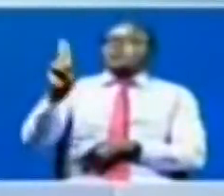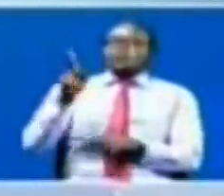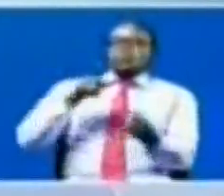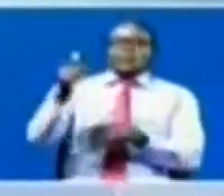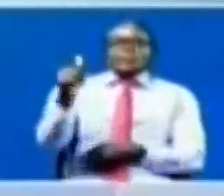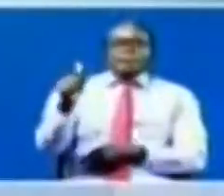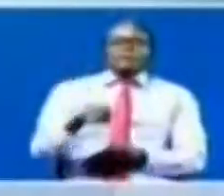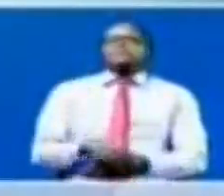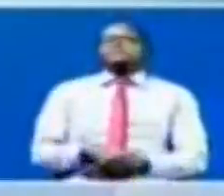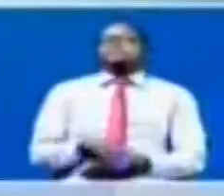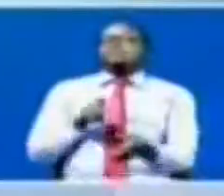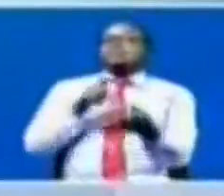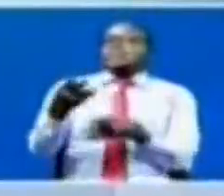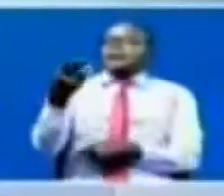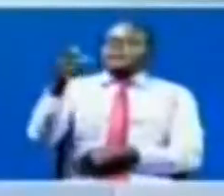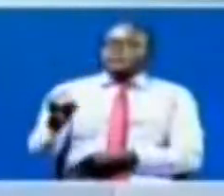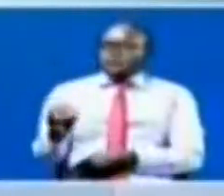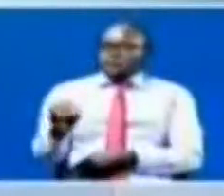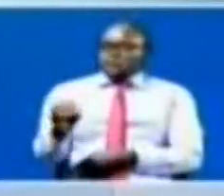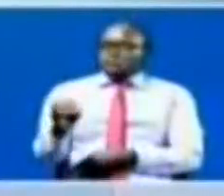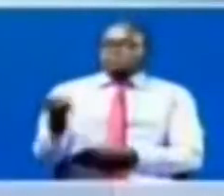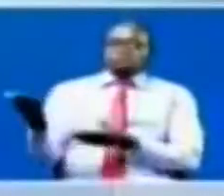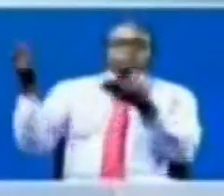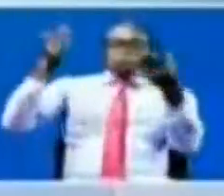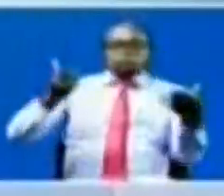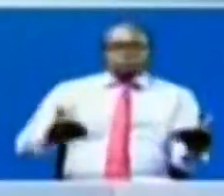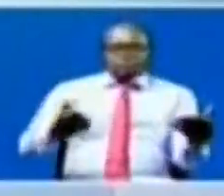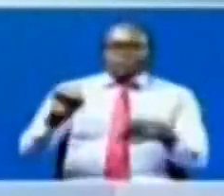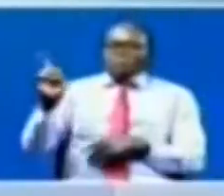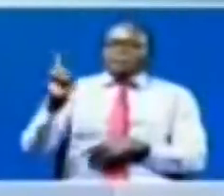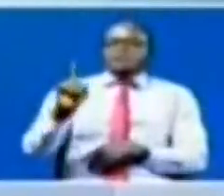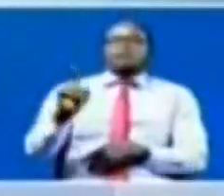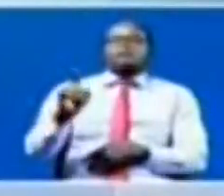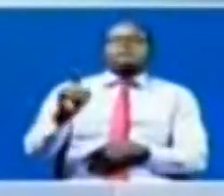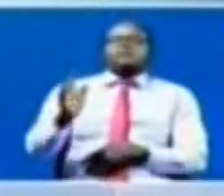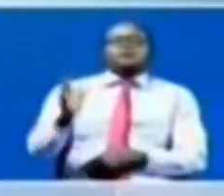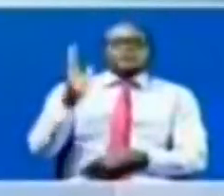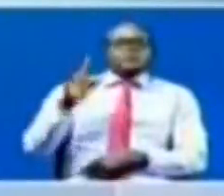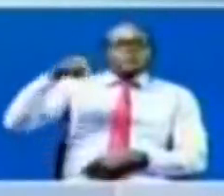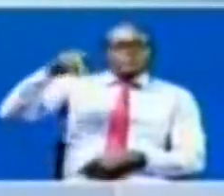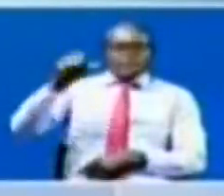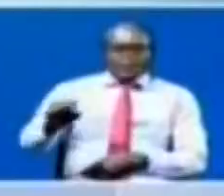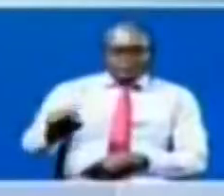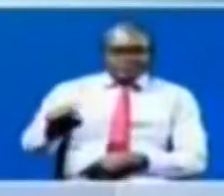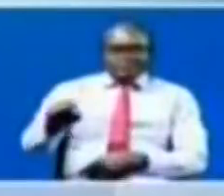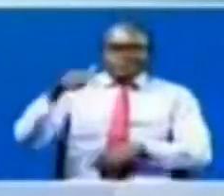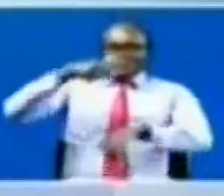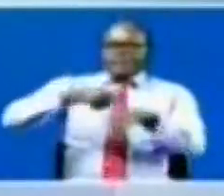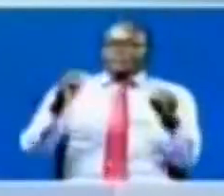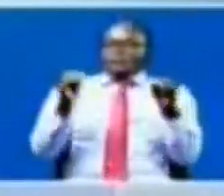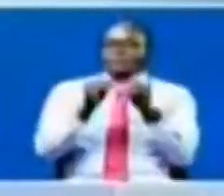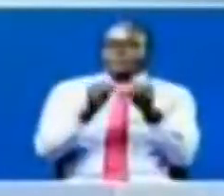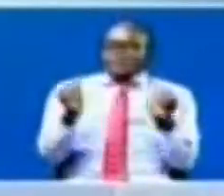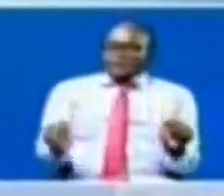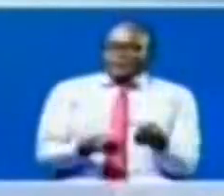Dennis Wachira received the 40 shillings presented to him by Interior Principal Secretary Karanja Kibicho during a meeting held at